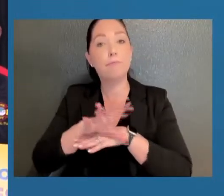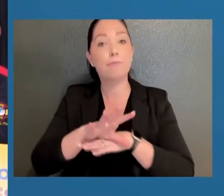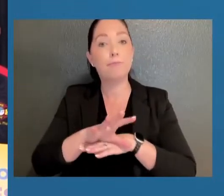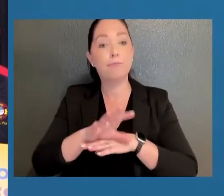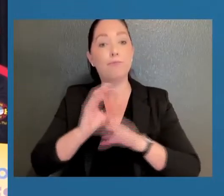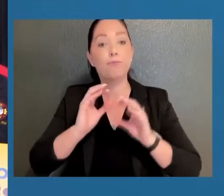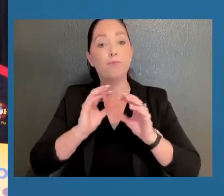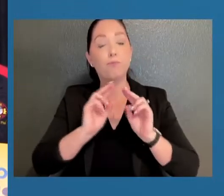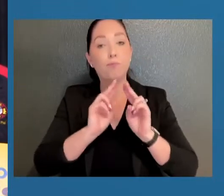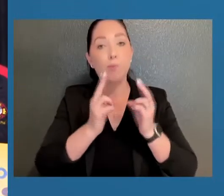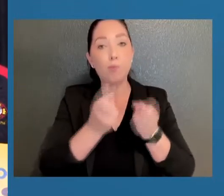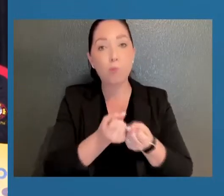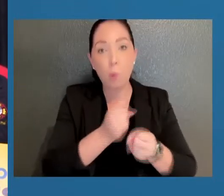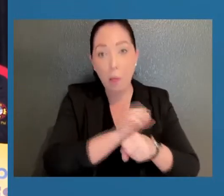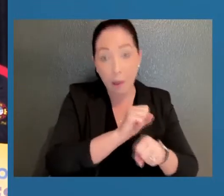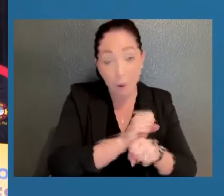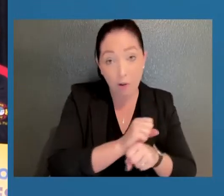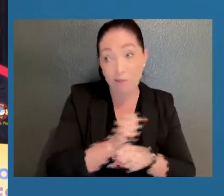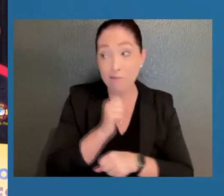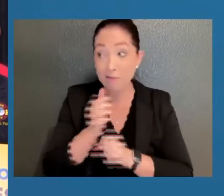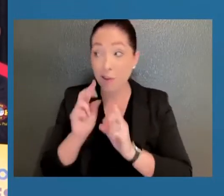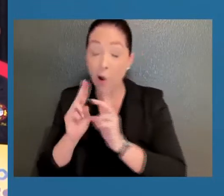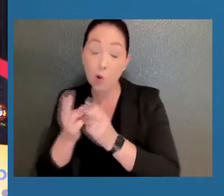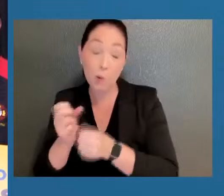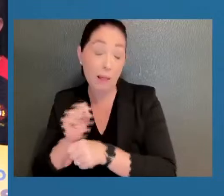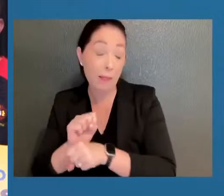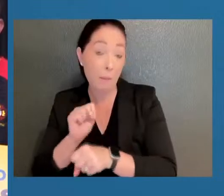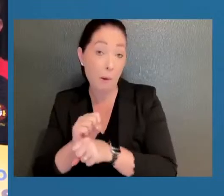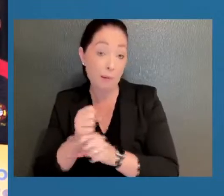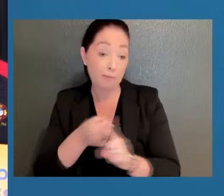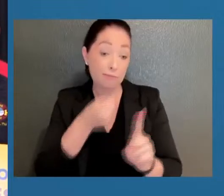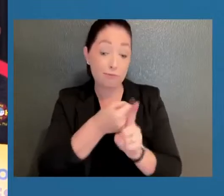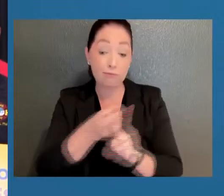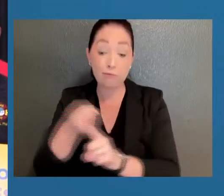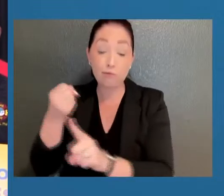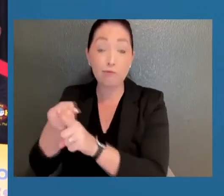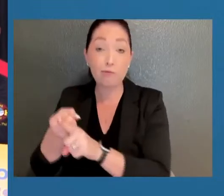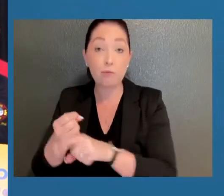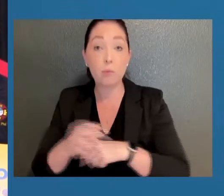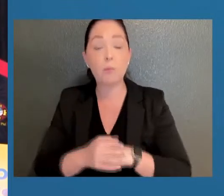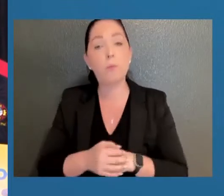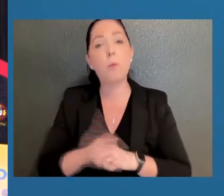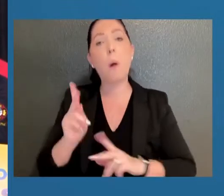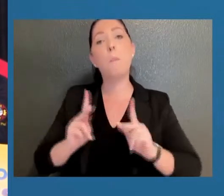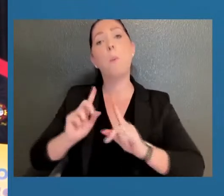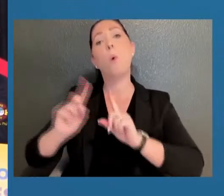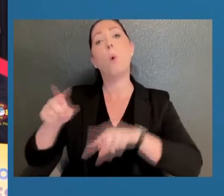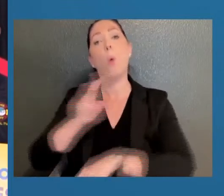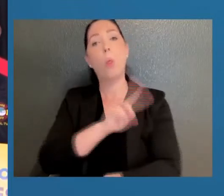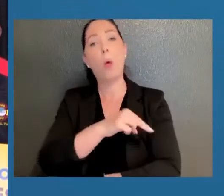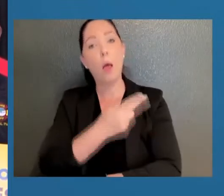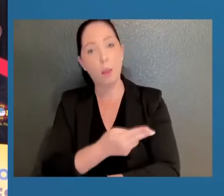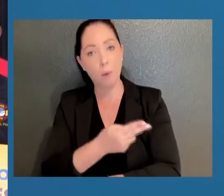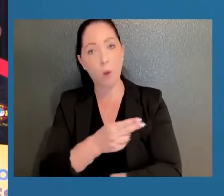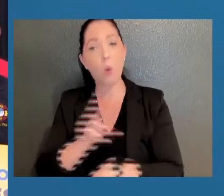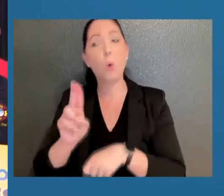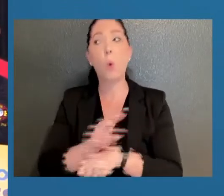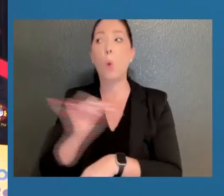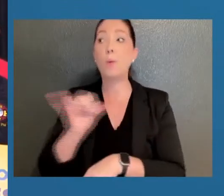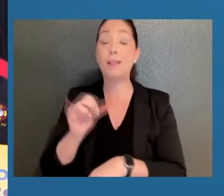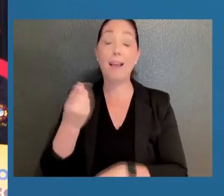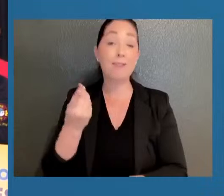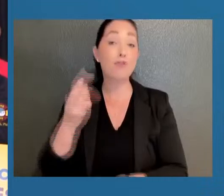as the unorganized. When people go to the hospital and start using it as a doctor's office,